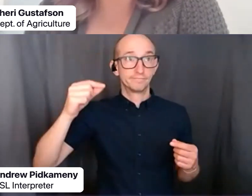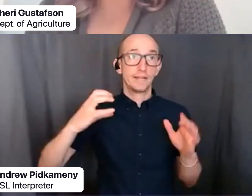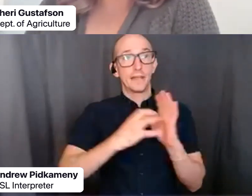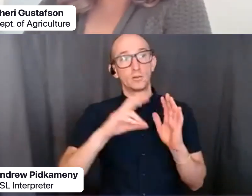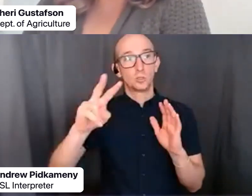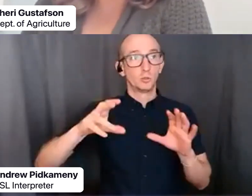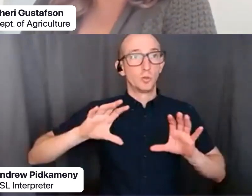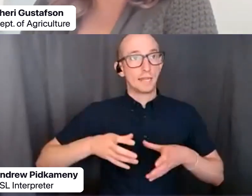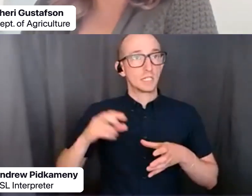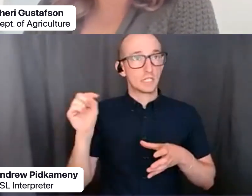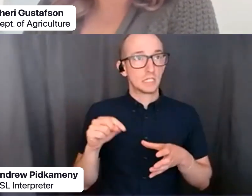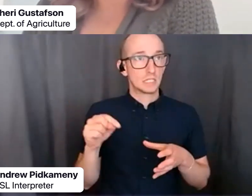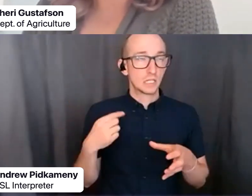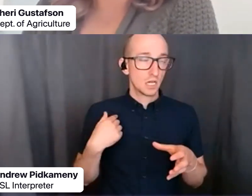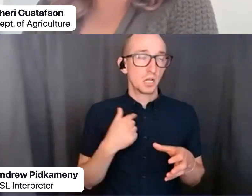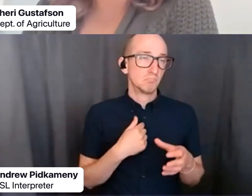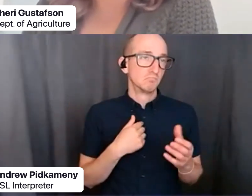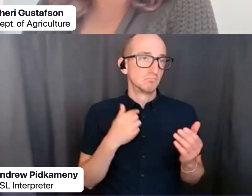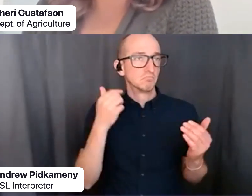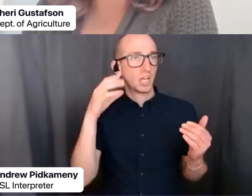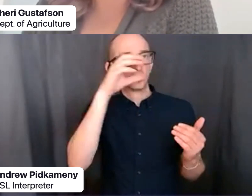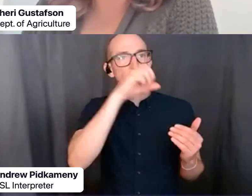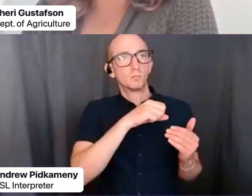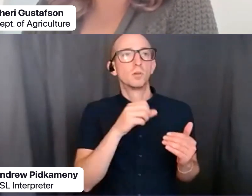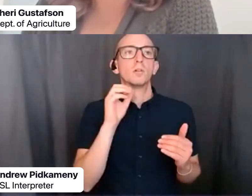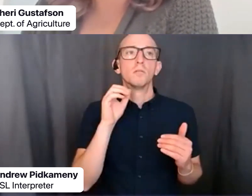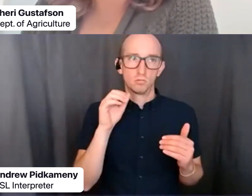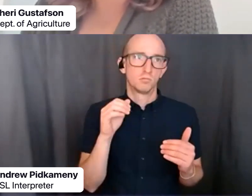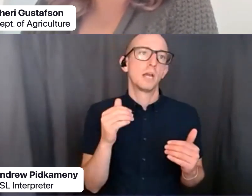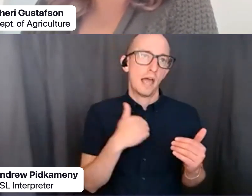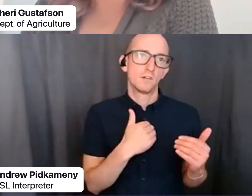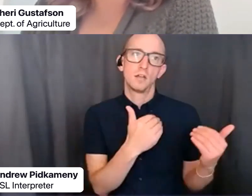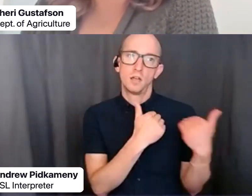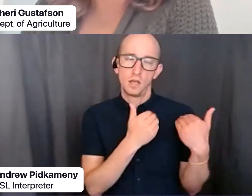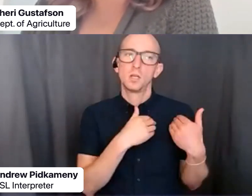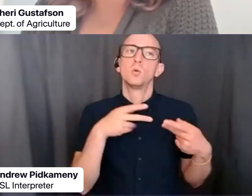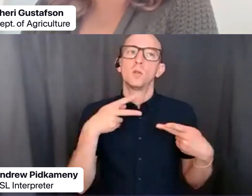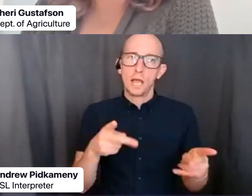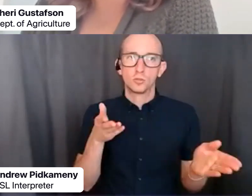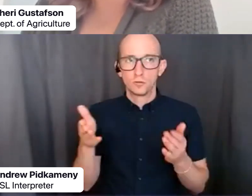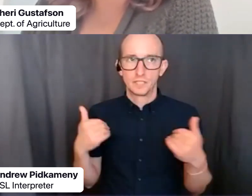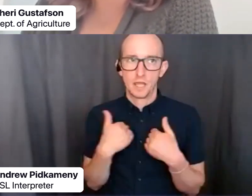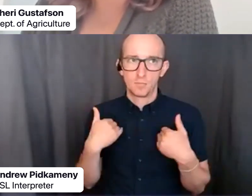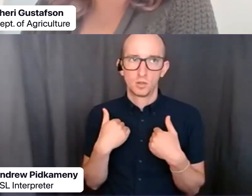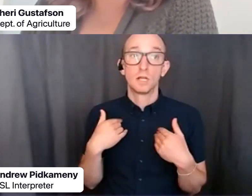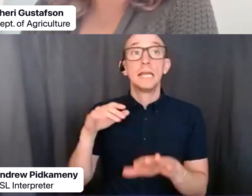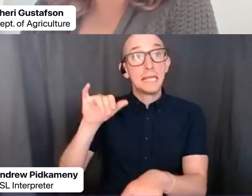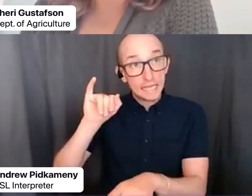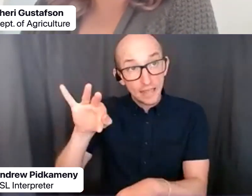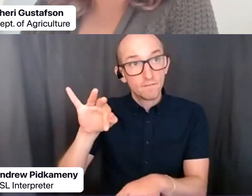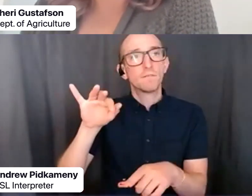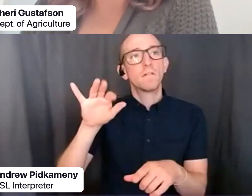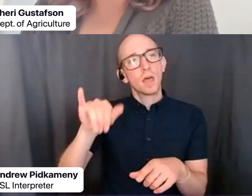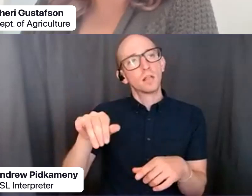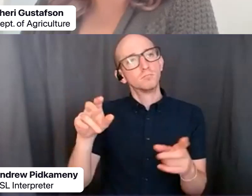entity, that there would be obligations to allow a service animal, if it was practical to